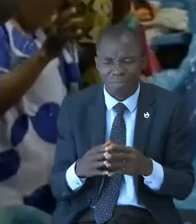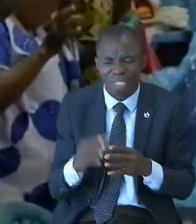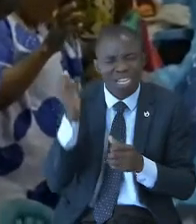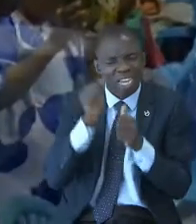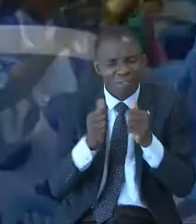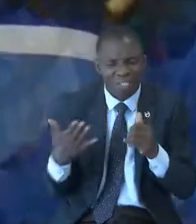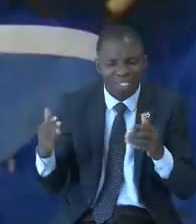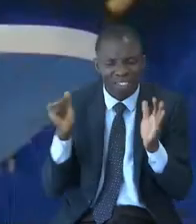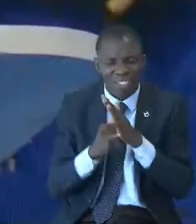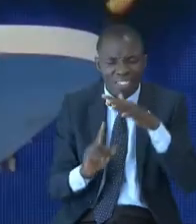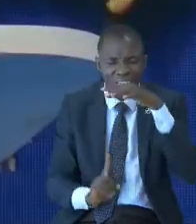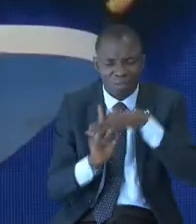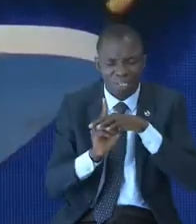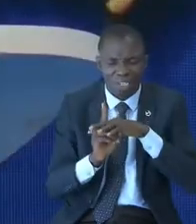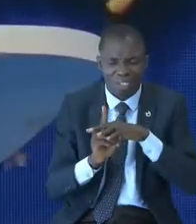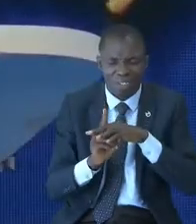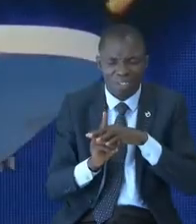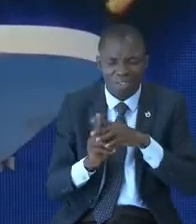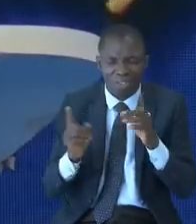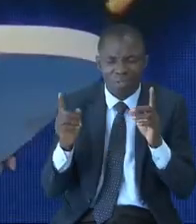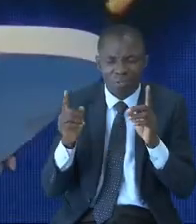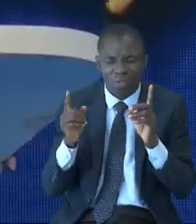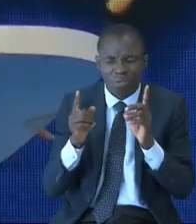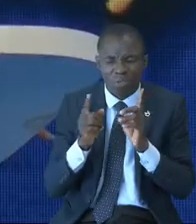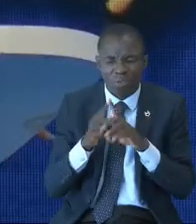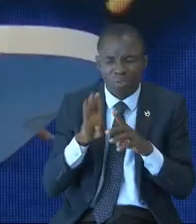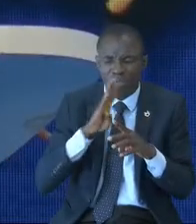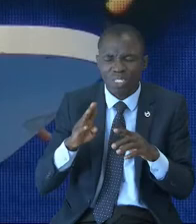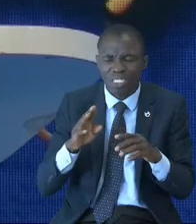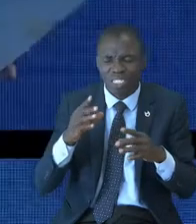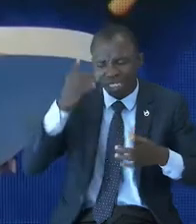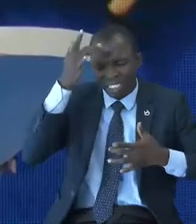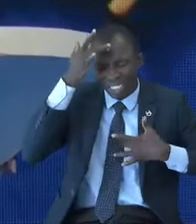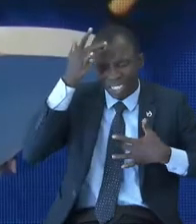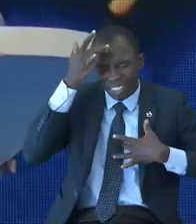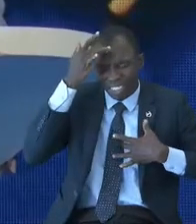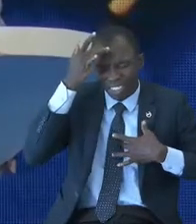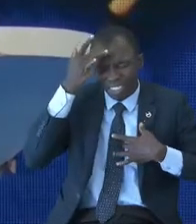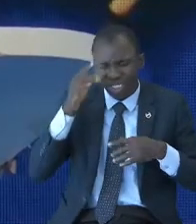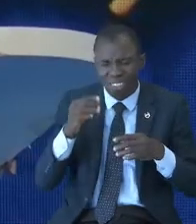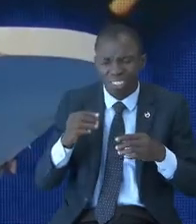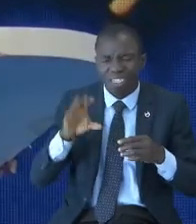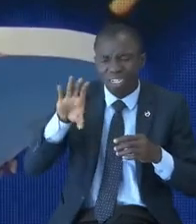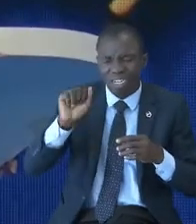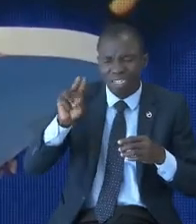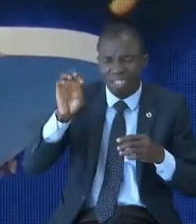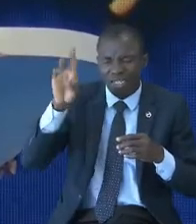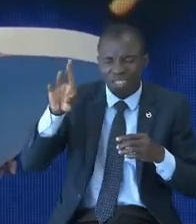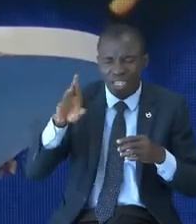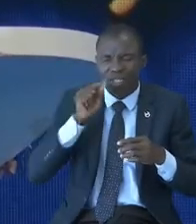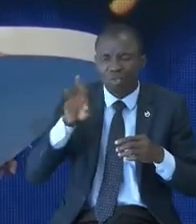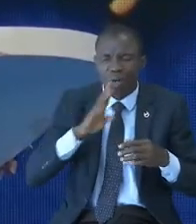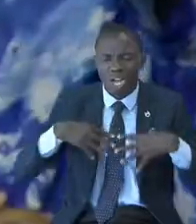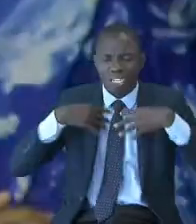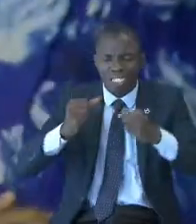Everything that appears to be an incurable disease, cancer, you are healed now